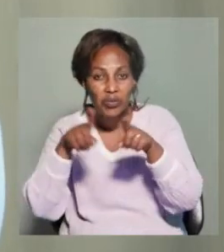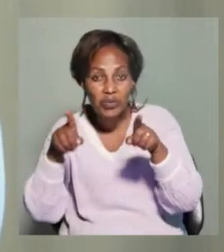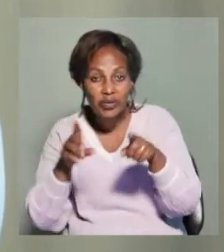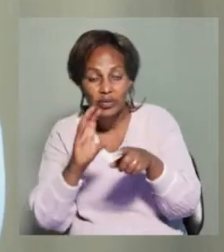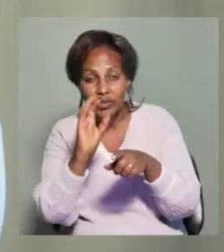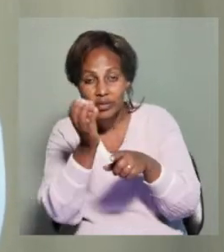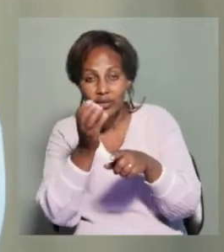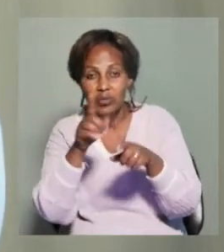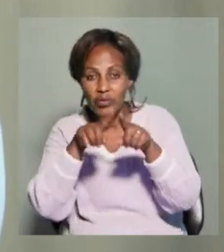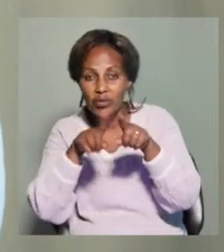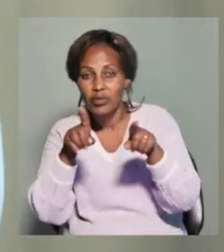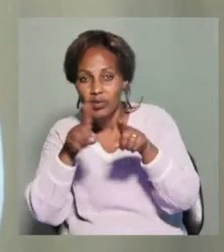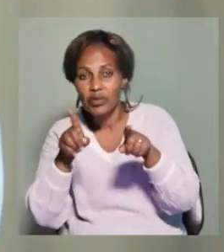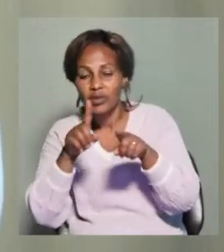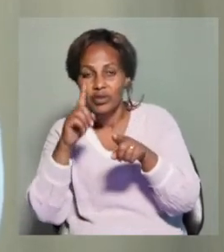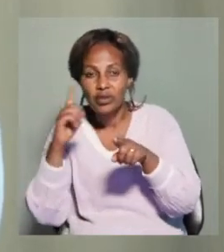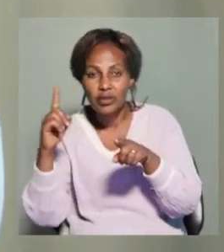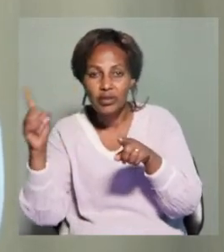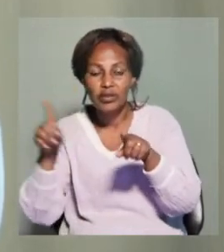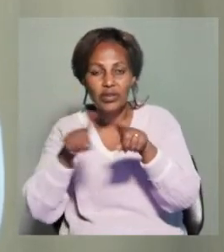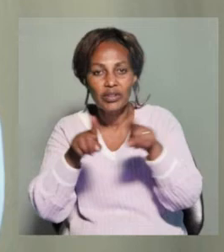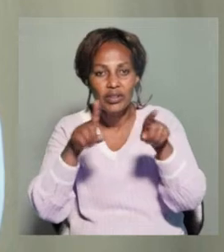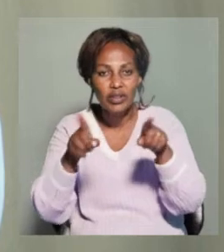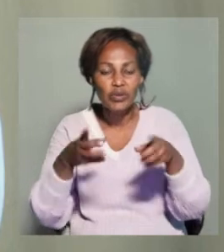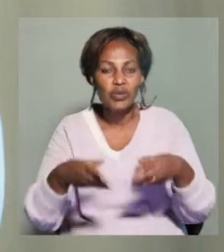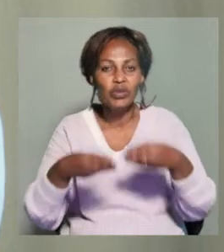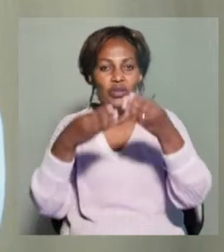lamps. That means